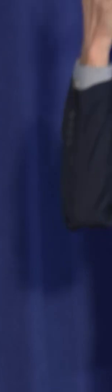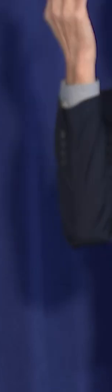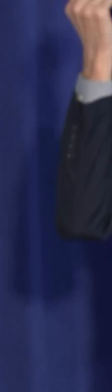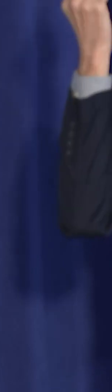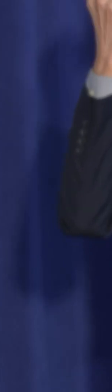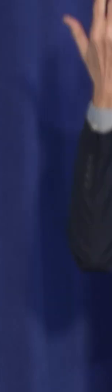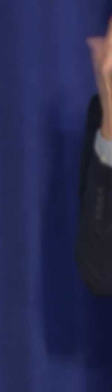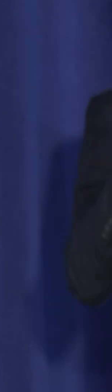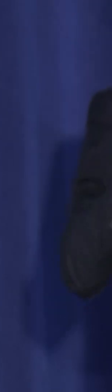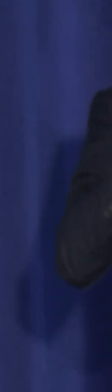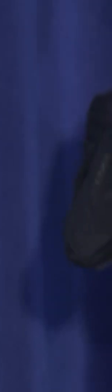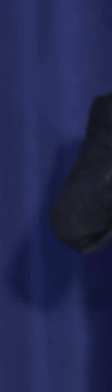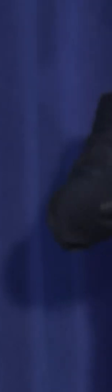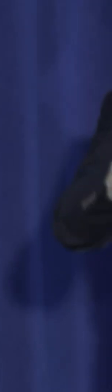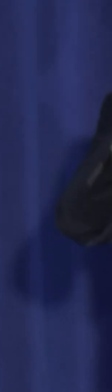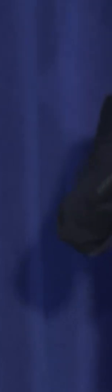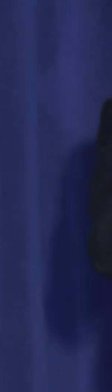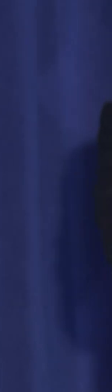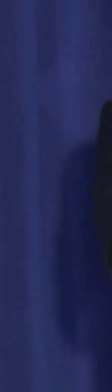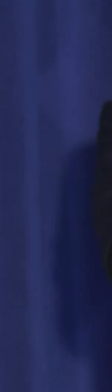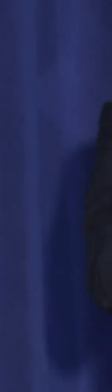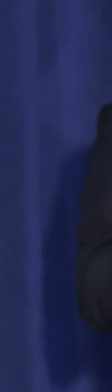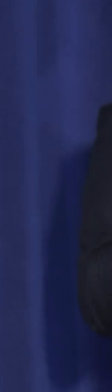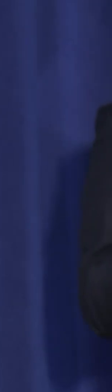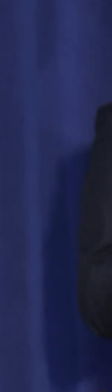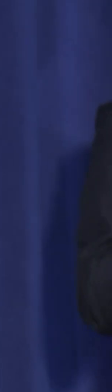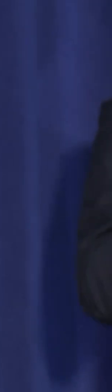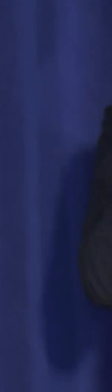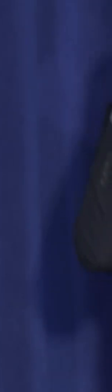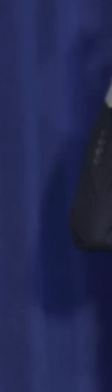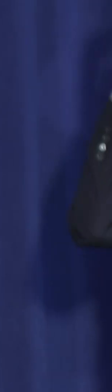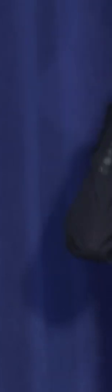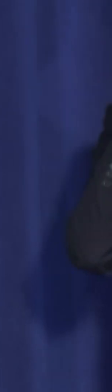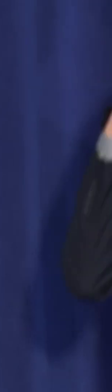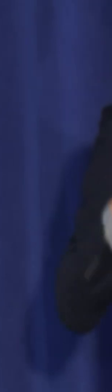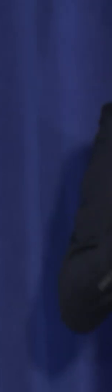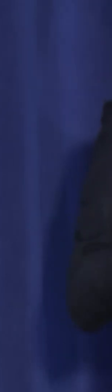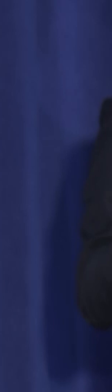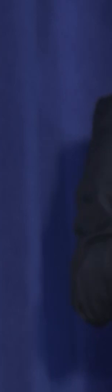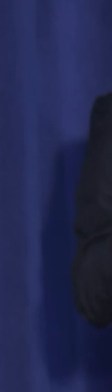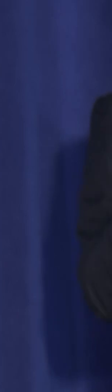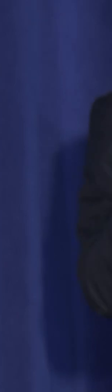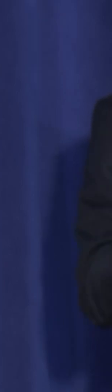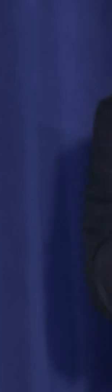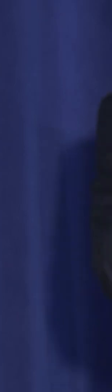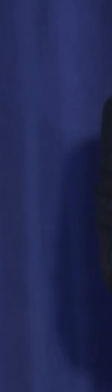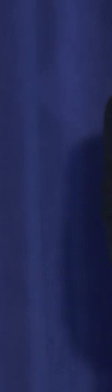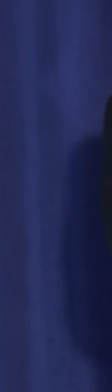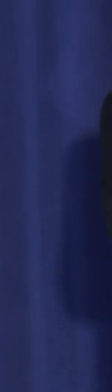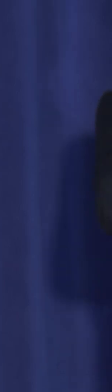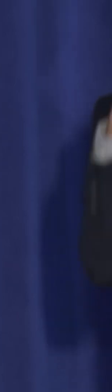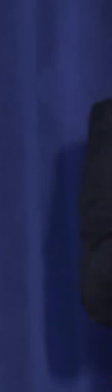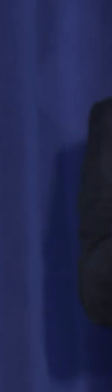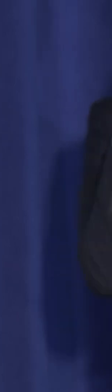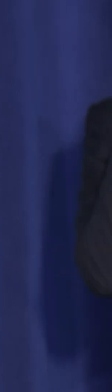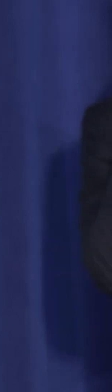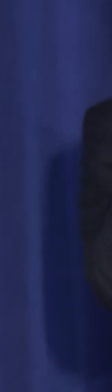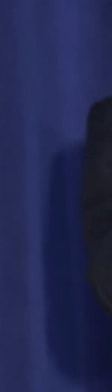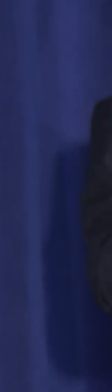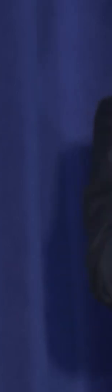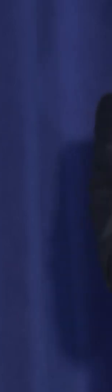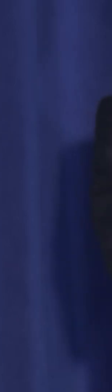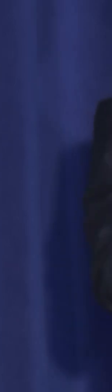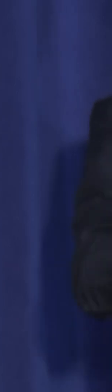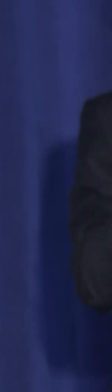know about the science of the immune system and what we're seeing. But do not take this, yes, the whole world has COVID right now, but do not think that you should just go